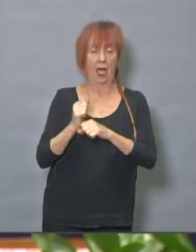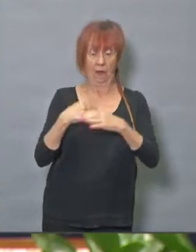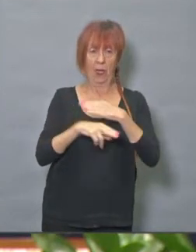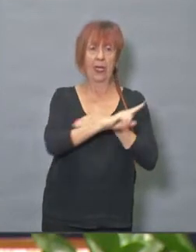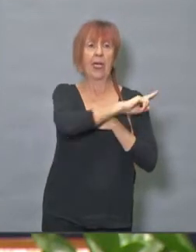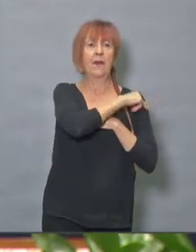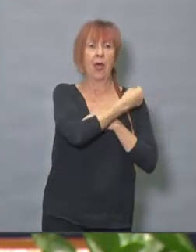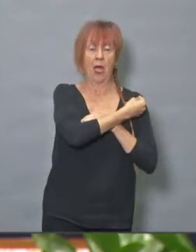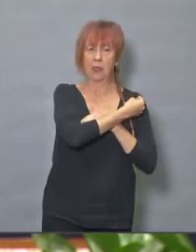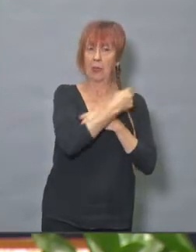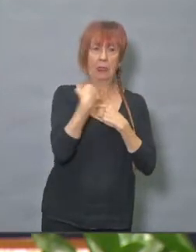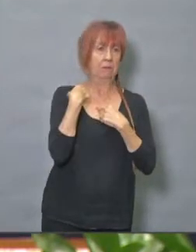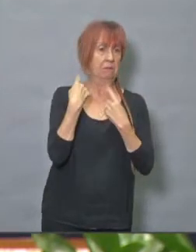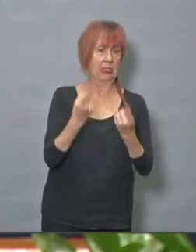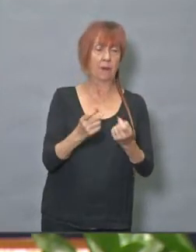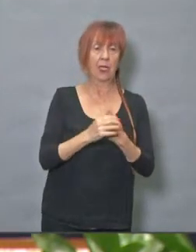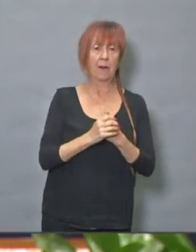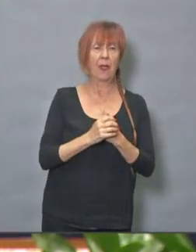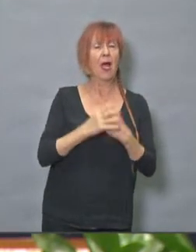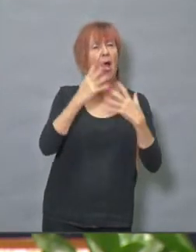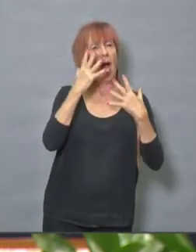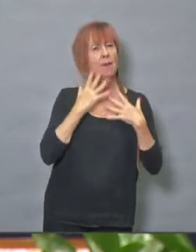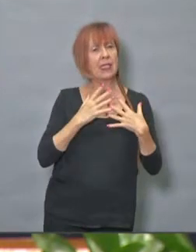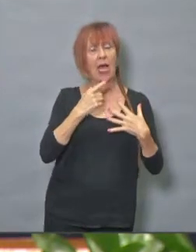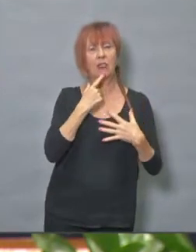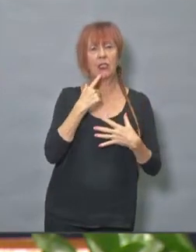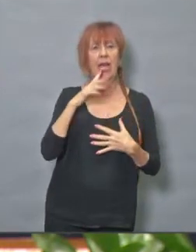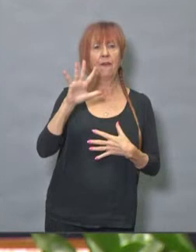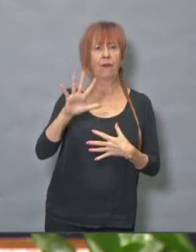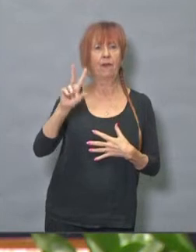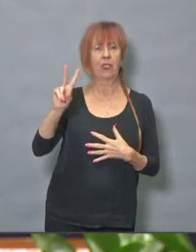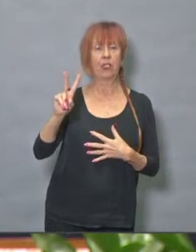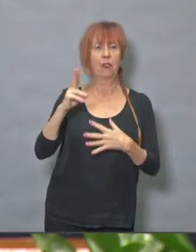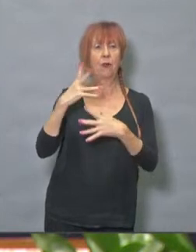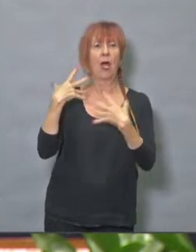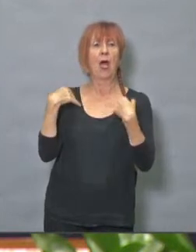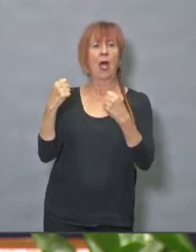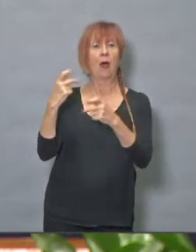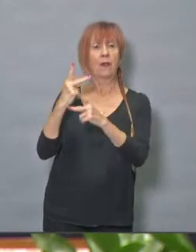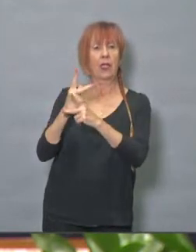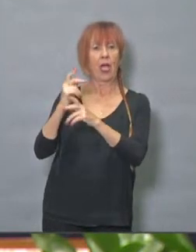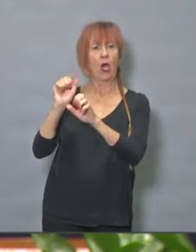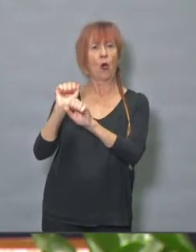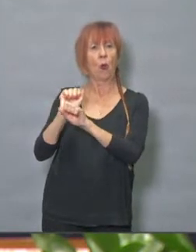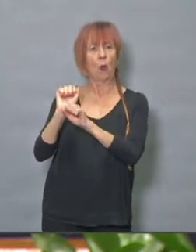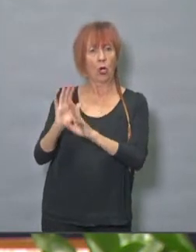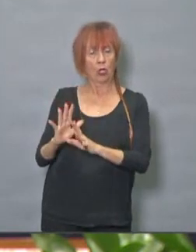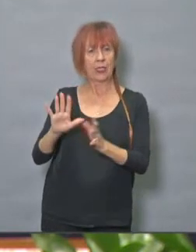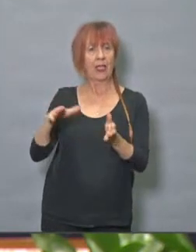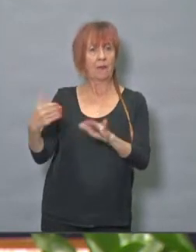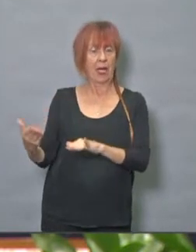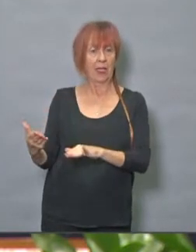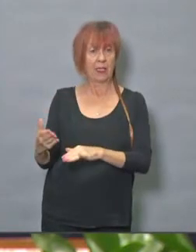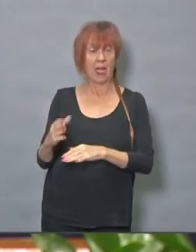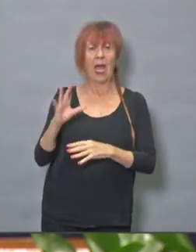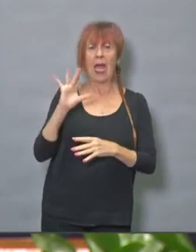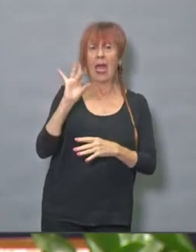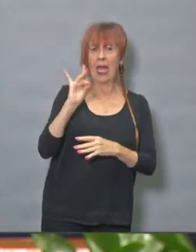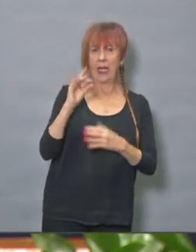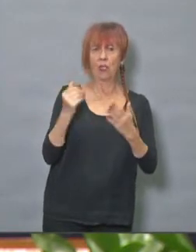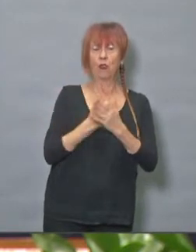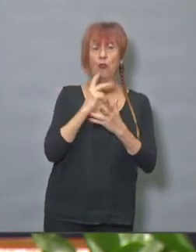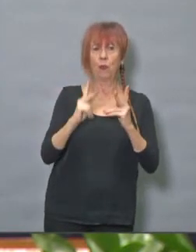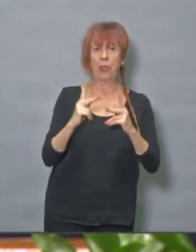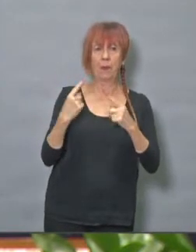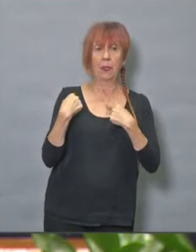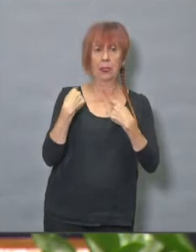really sad to report that 52 healthcare workers have passed away from COVID-19. This is 8 additional people since our